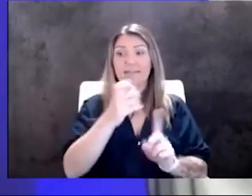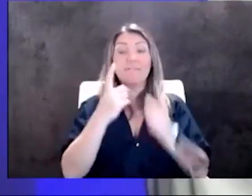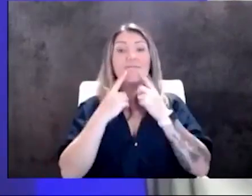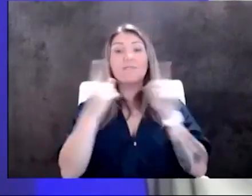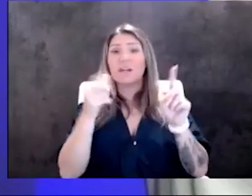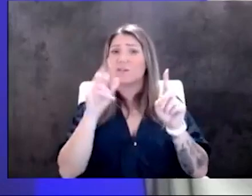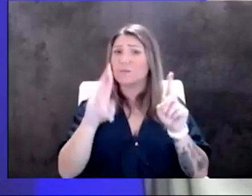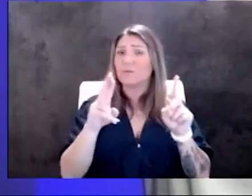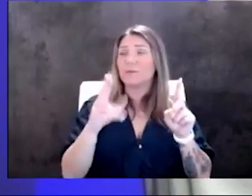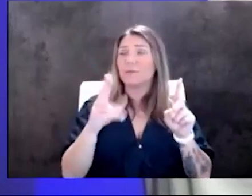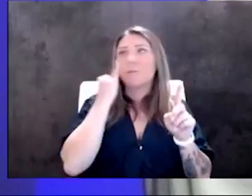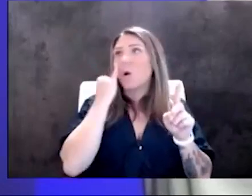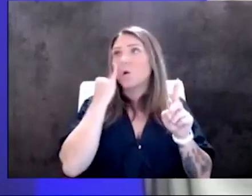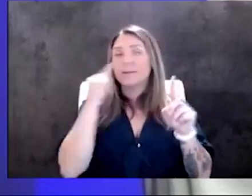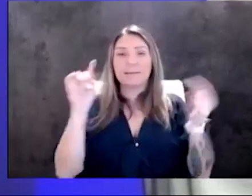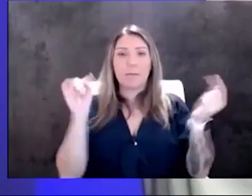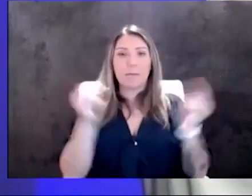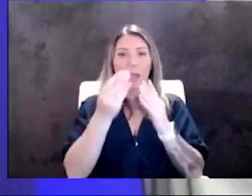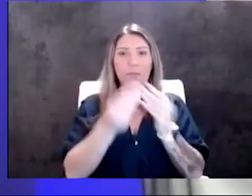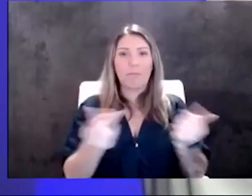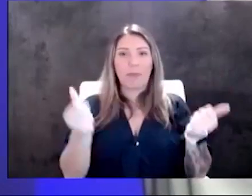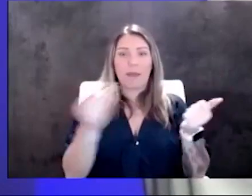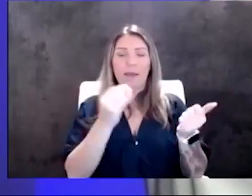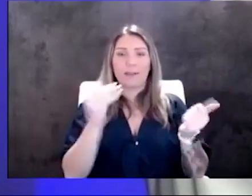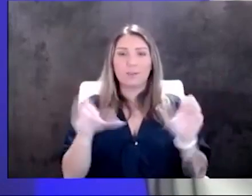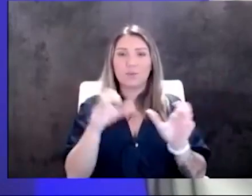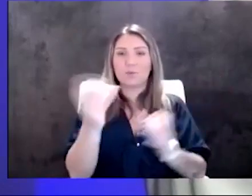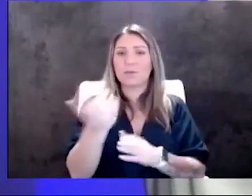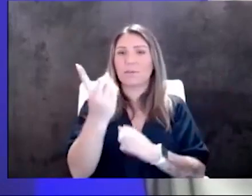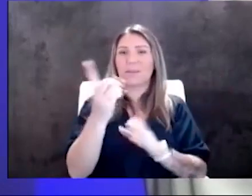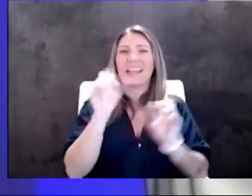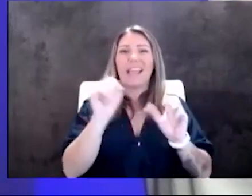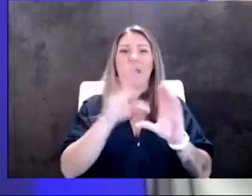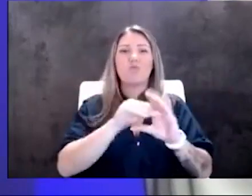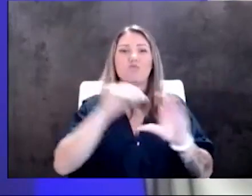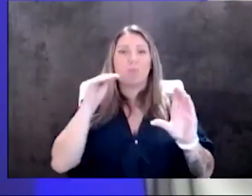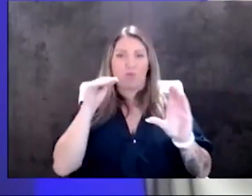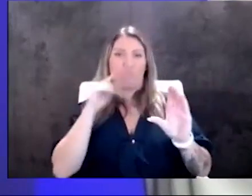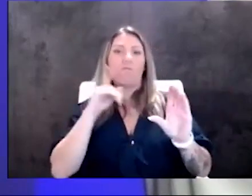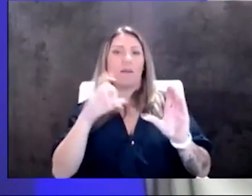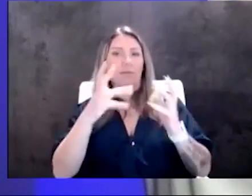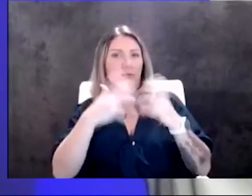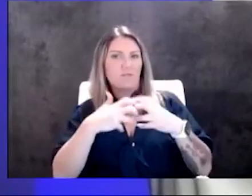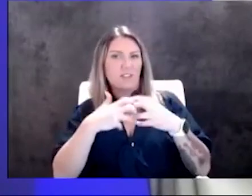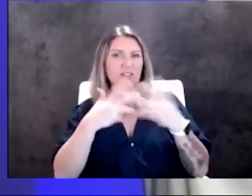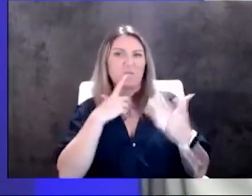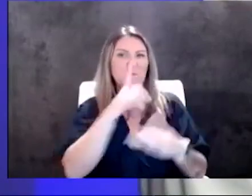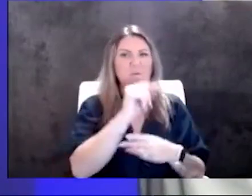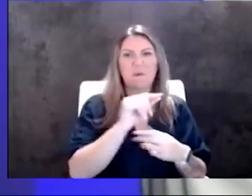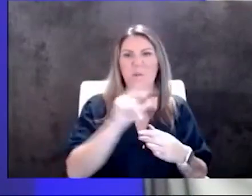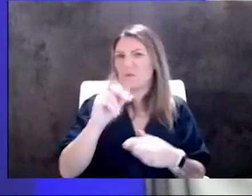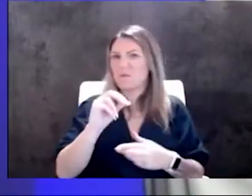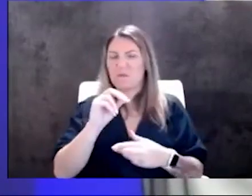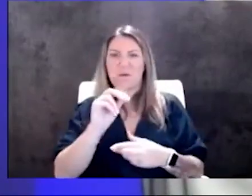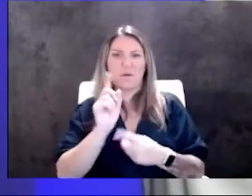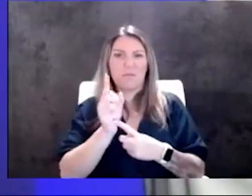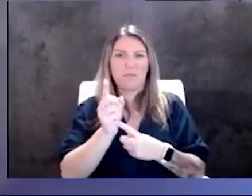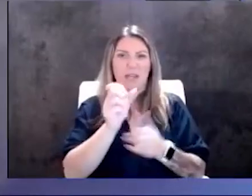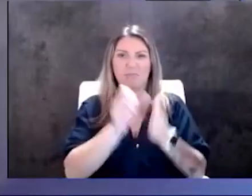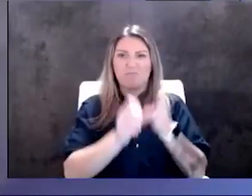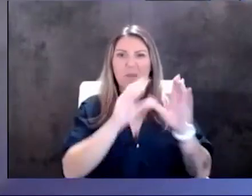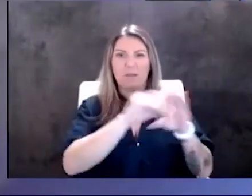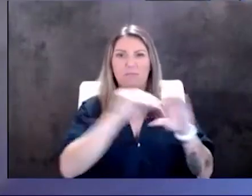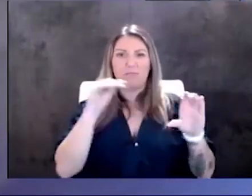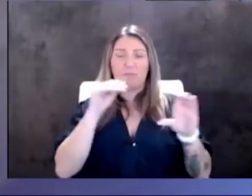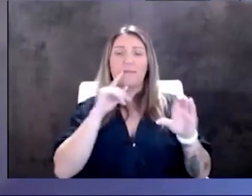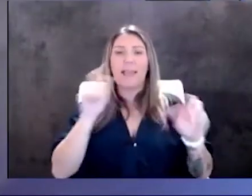away, they've done some things, you can always take the device out. It takes like a 15 to 20-minute surgical procedure to remove it, so it's fully reversible as well. Ashley wants